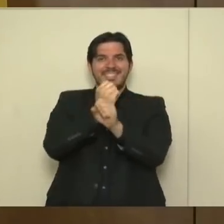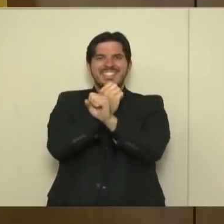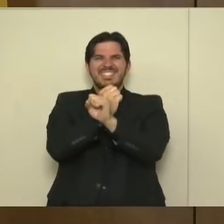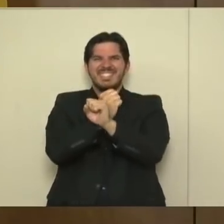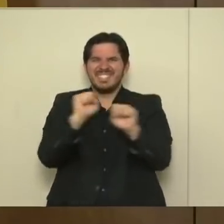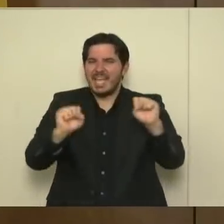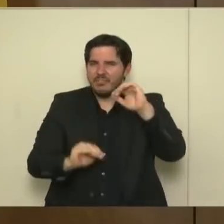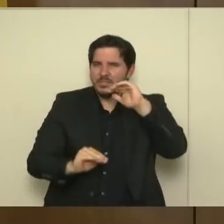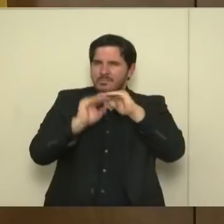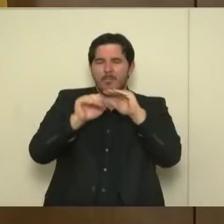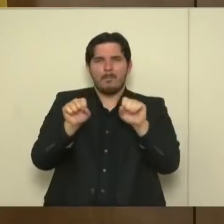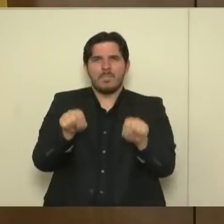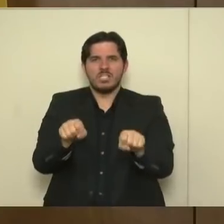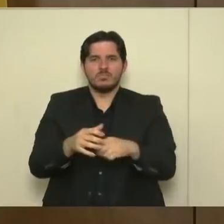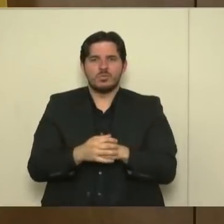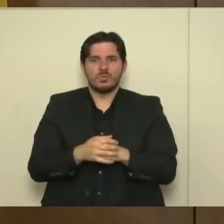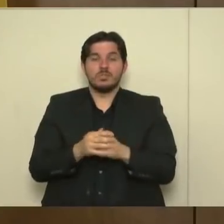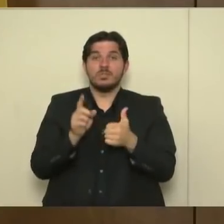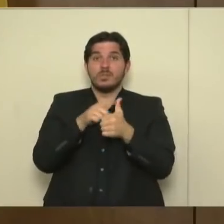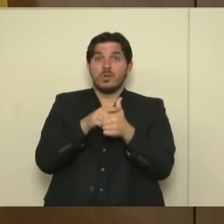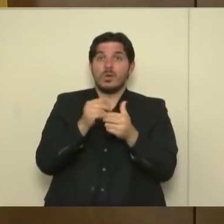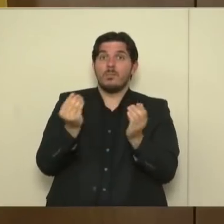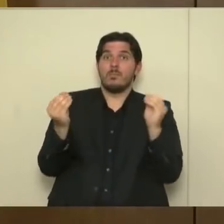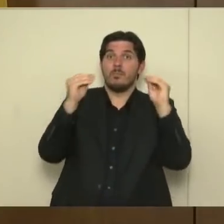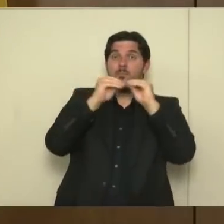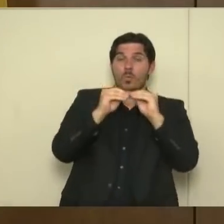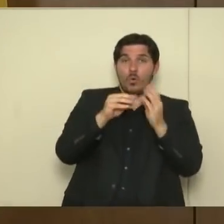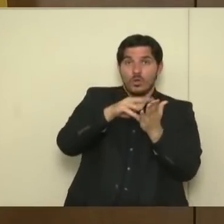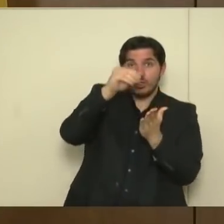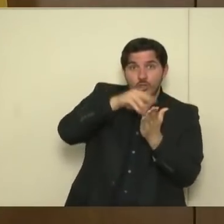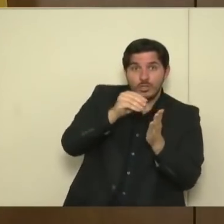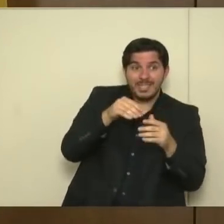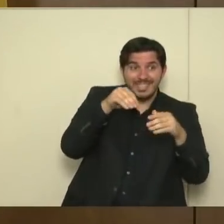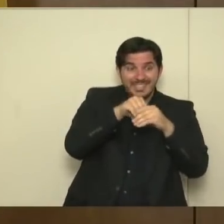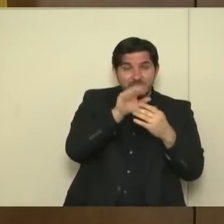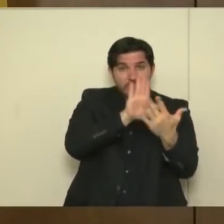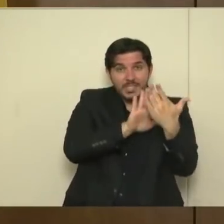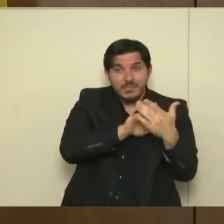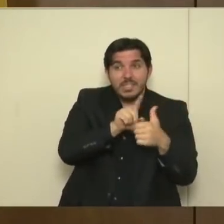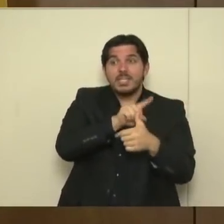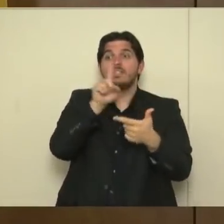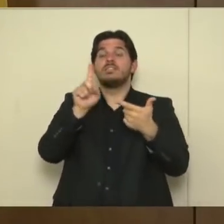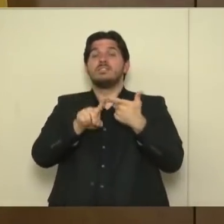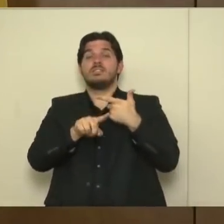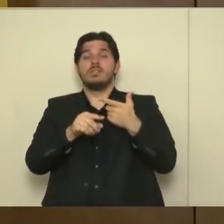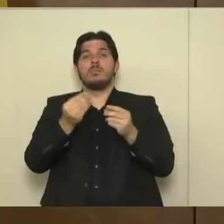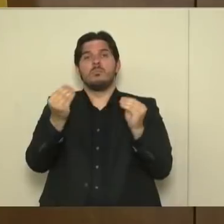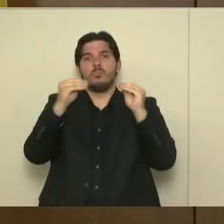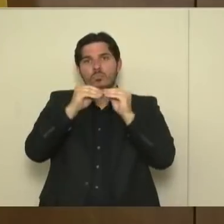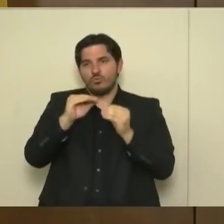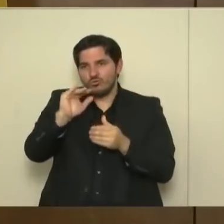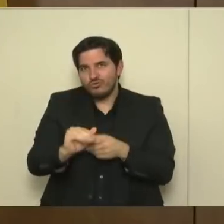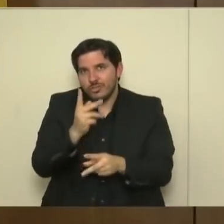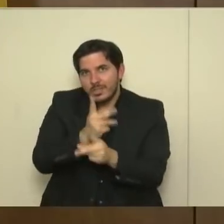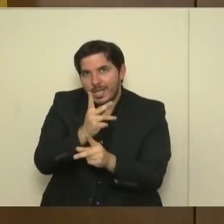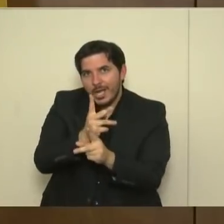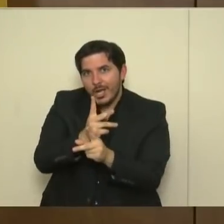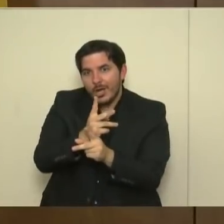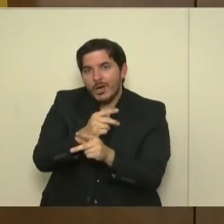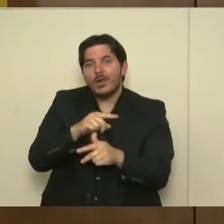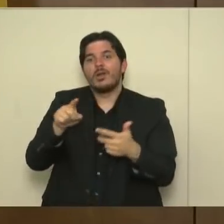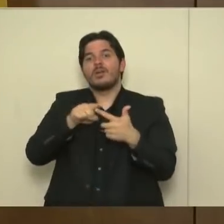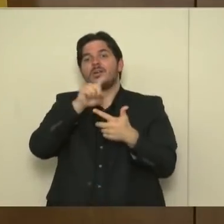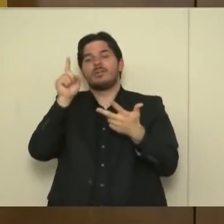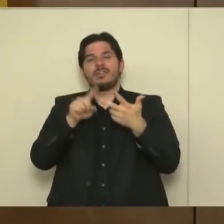in-person learning, more childcare up, and we're going to work to increase the capacities, right, in